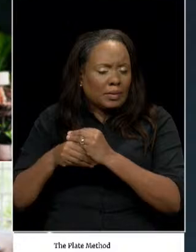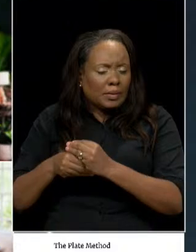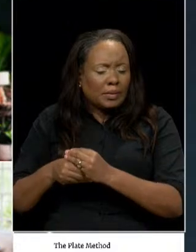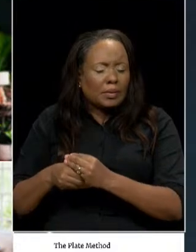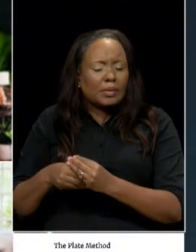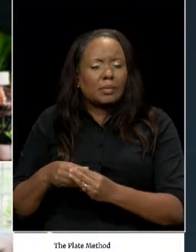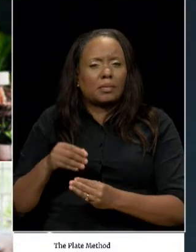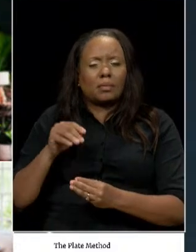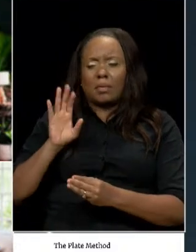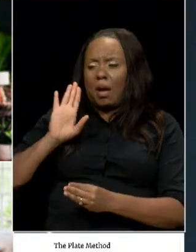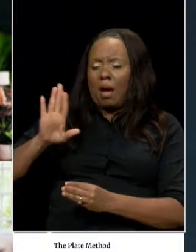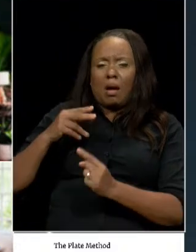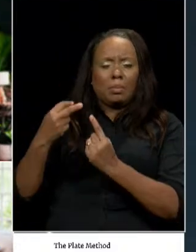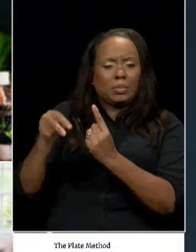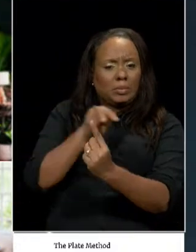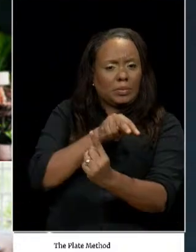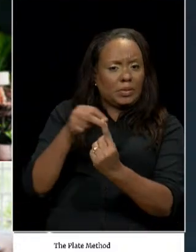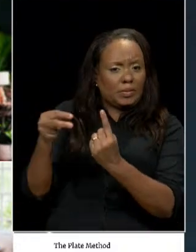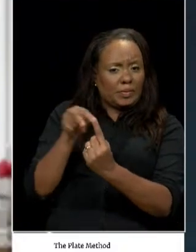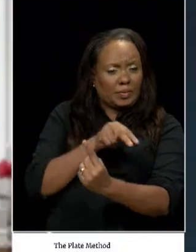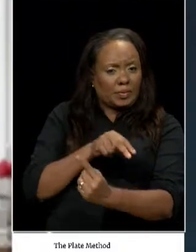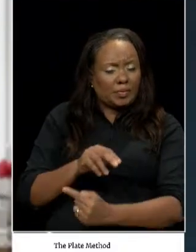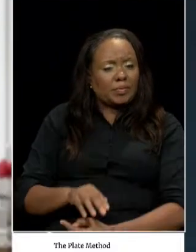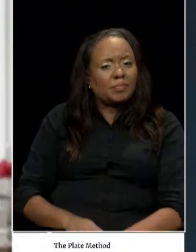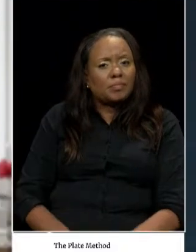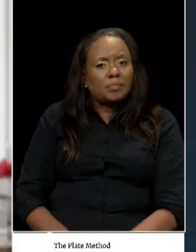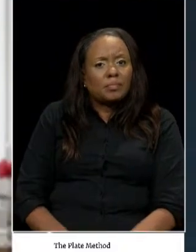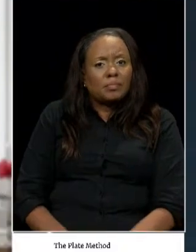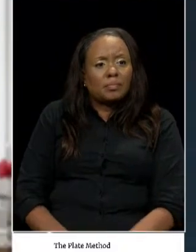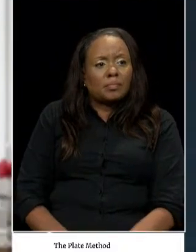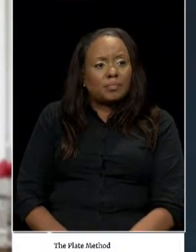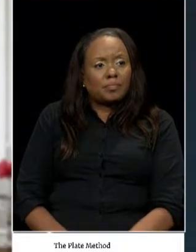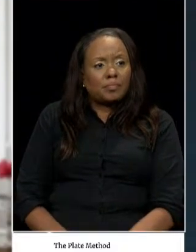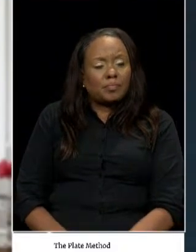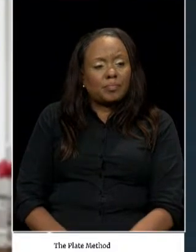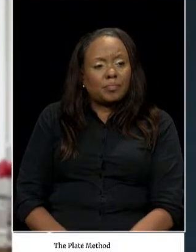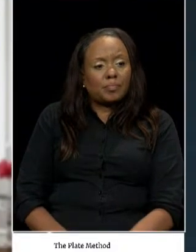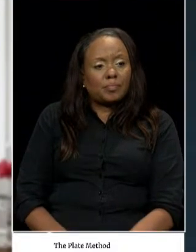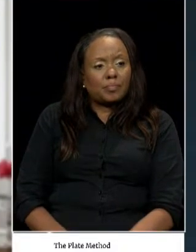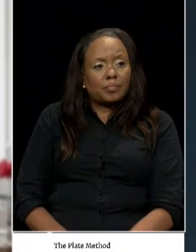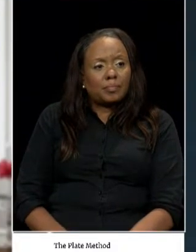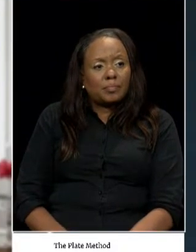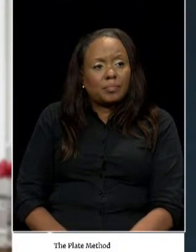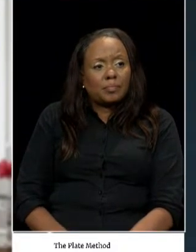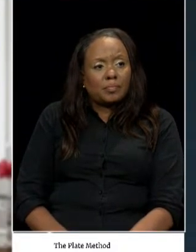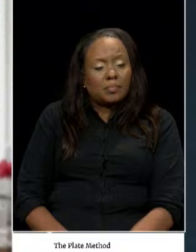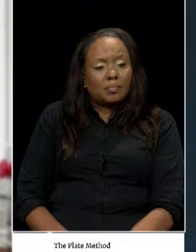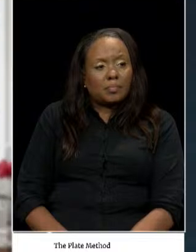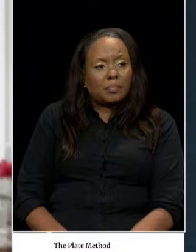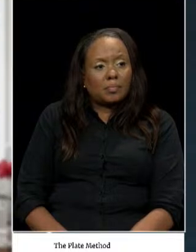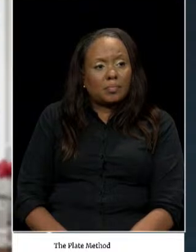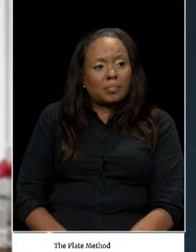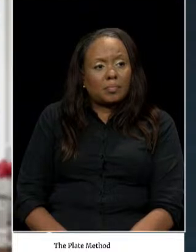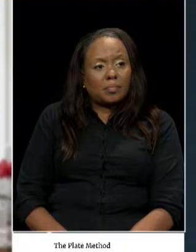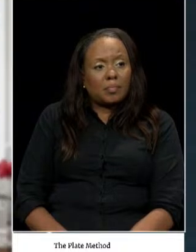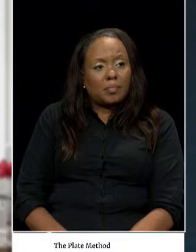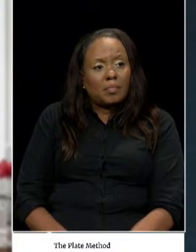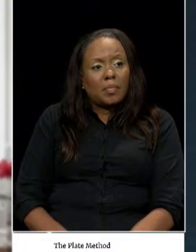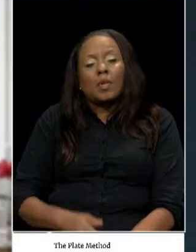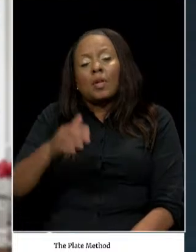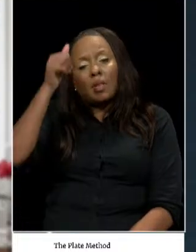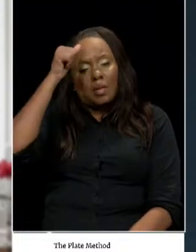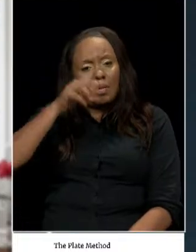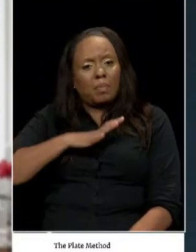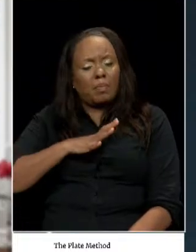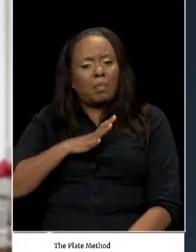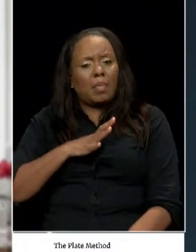her perspective. But one of the other things Mr. Bend spoke about was the fact that he just stopped taking